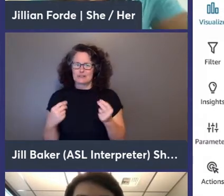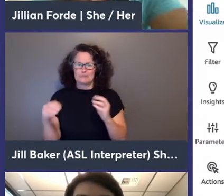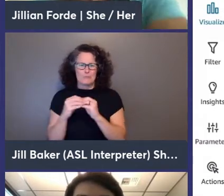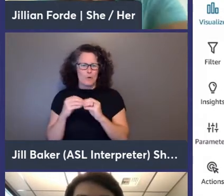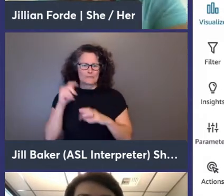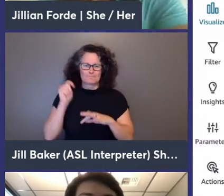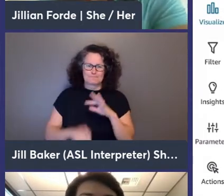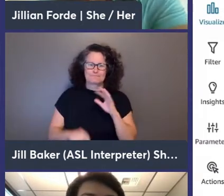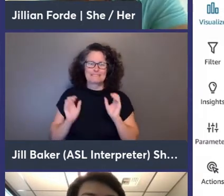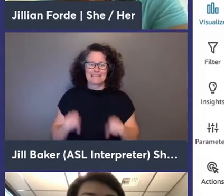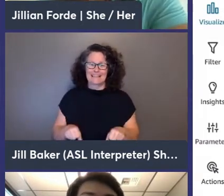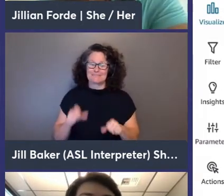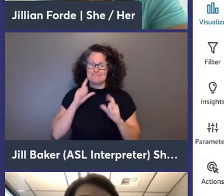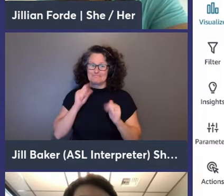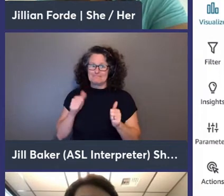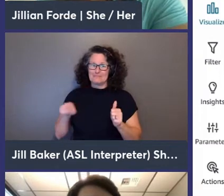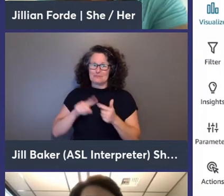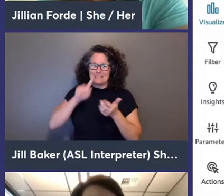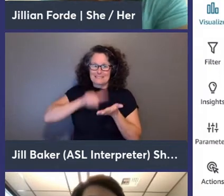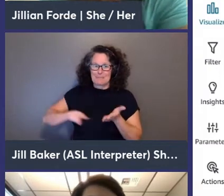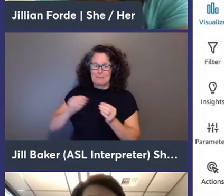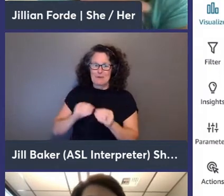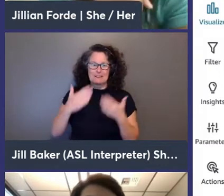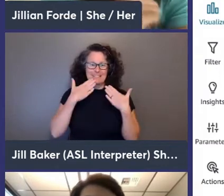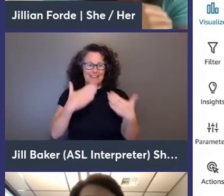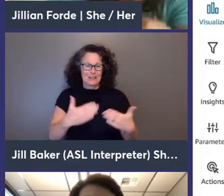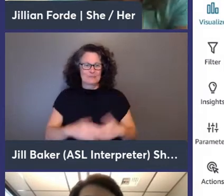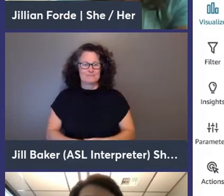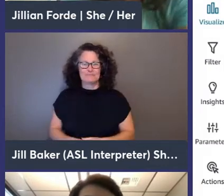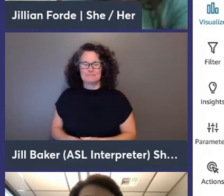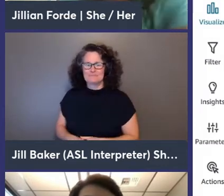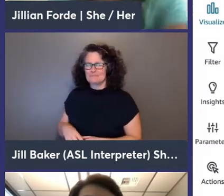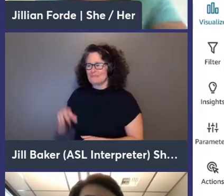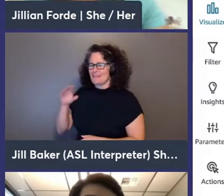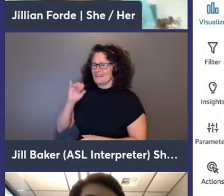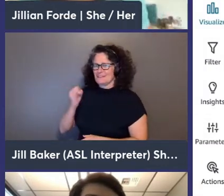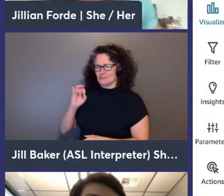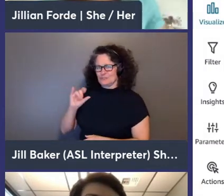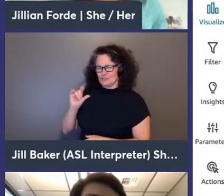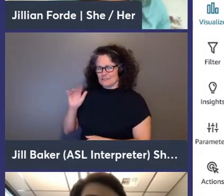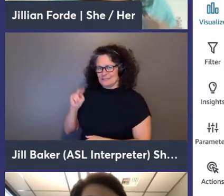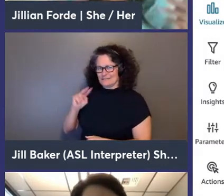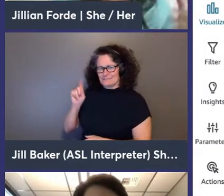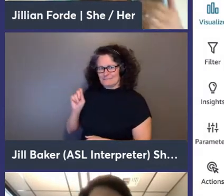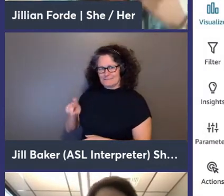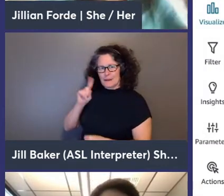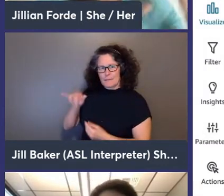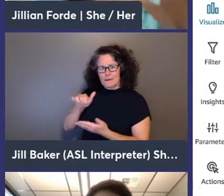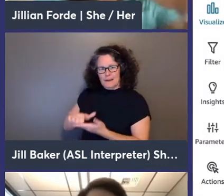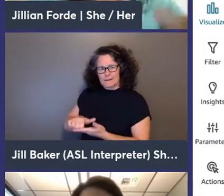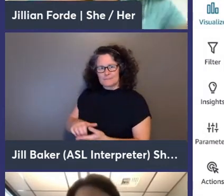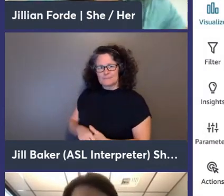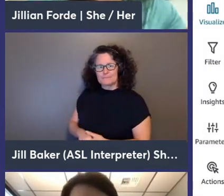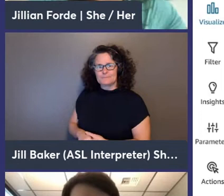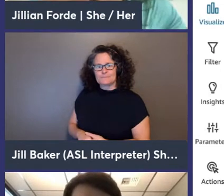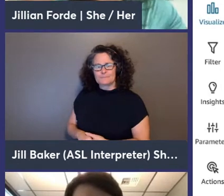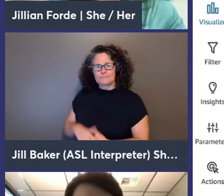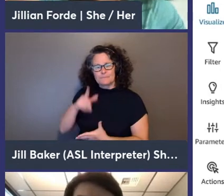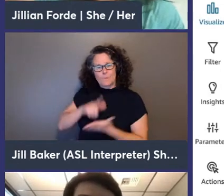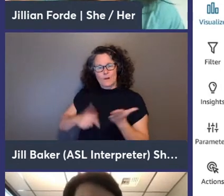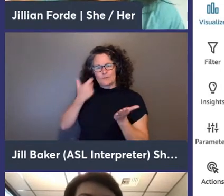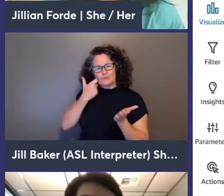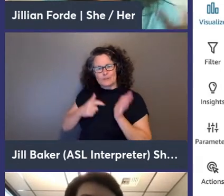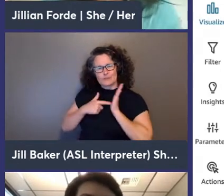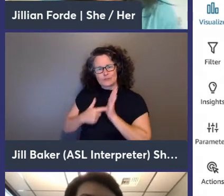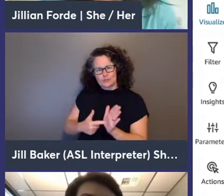more. Thank you. Yeah, I got a question on that. So what you were just showing